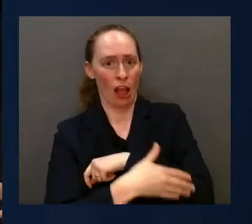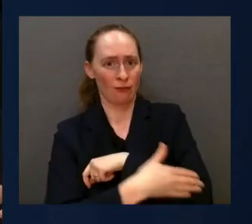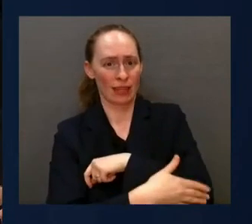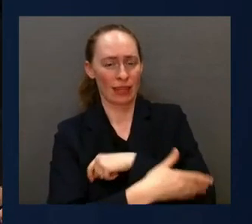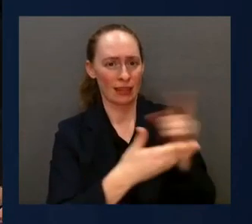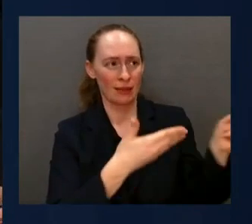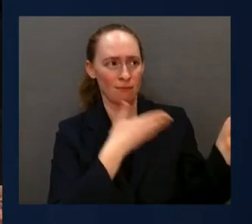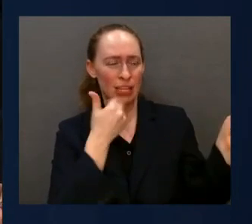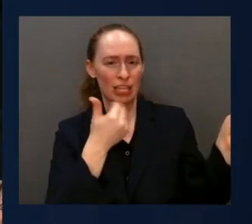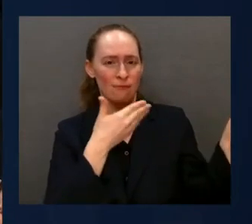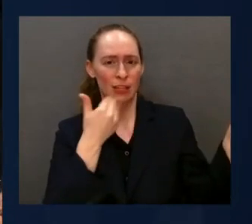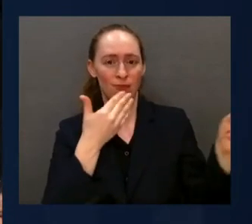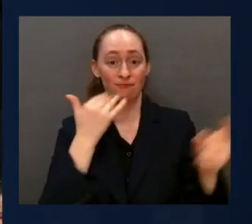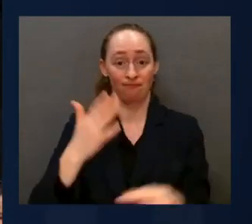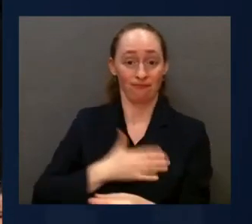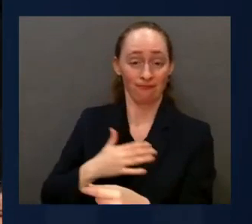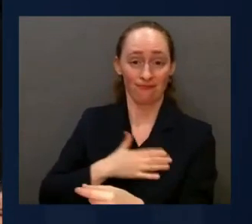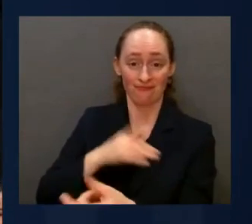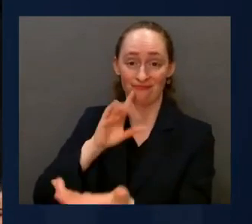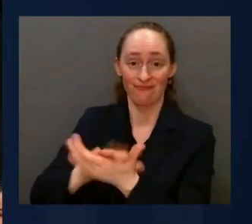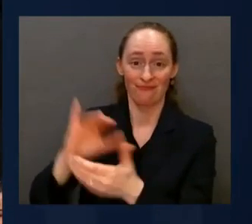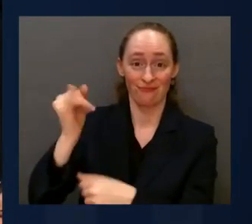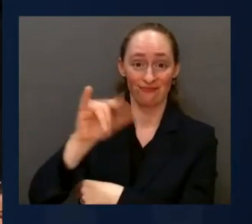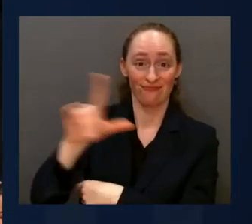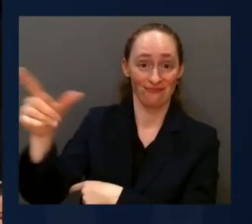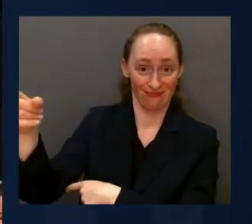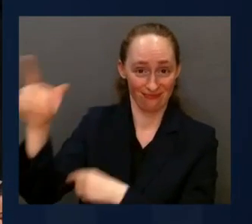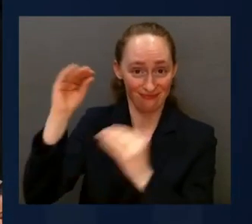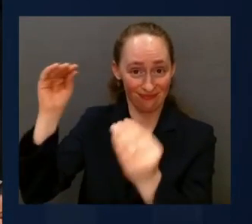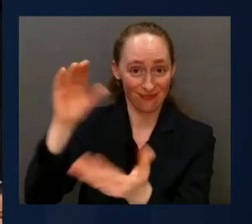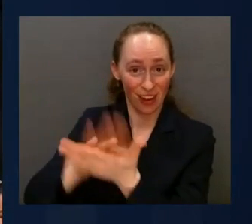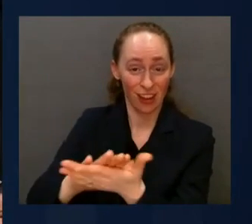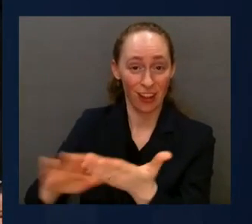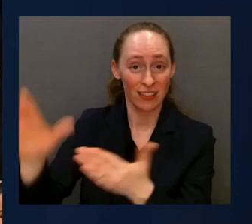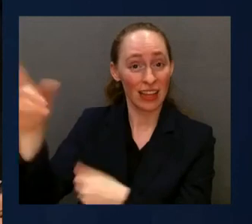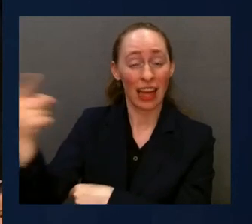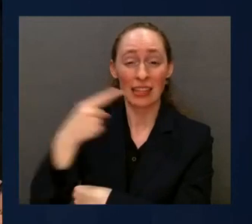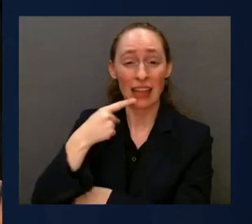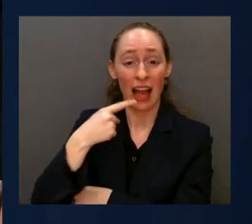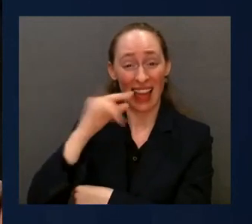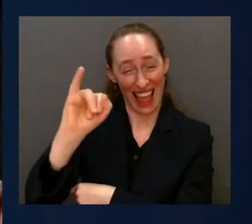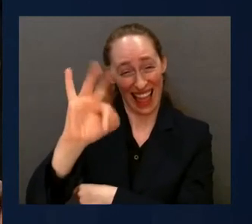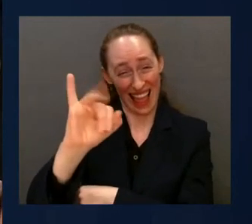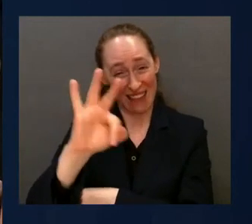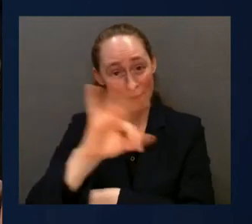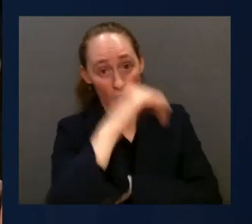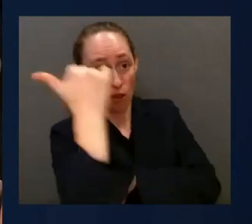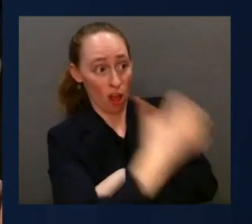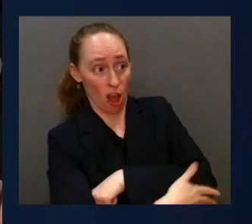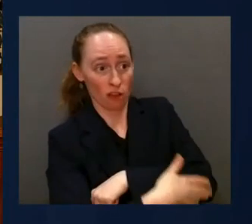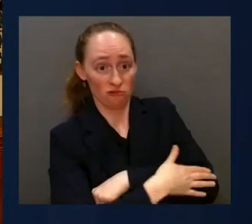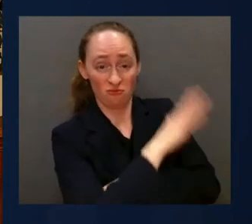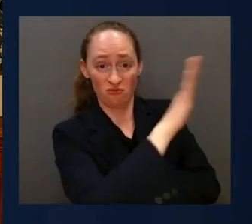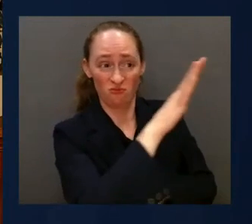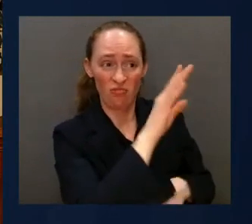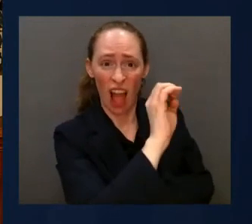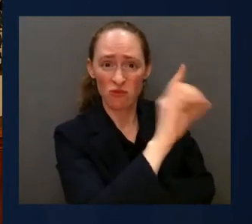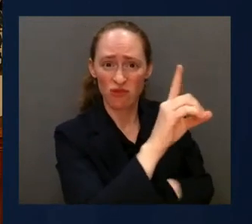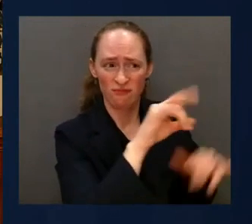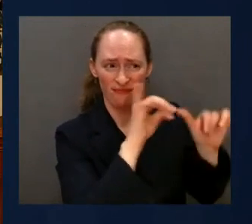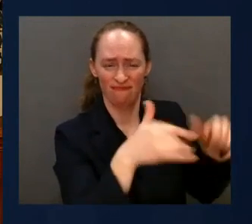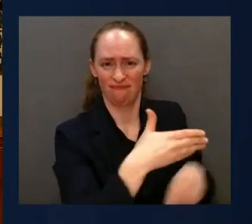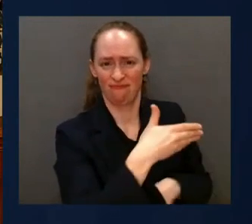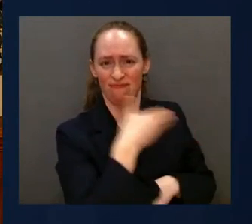Any nation that out-educates us is going to out-compete us. Any nation that out-educates is going to out-compete us. Folks, we all